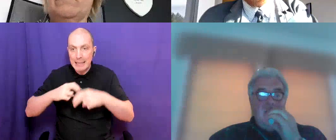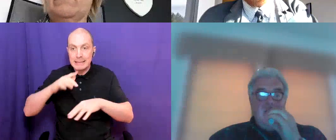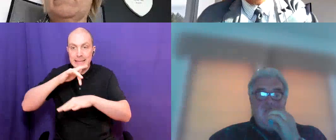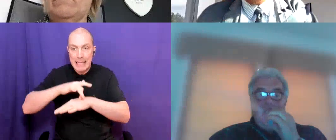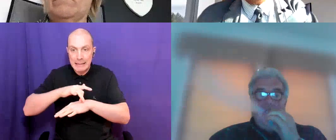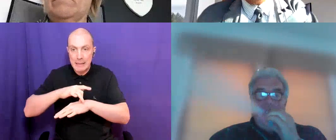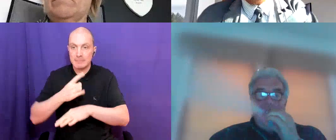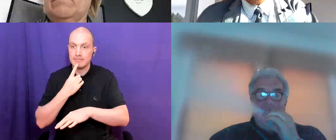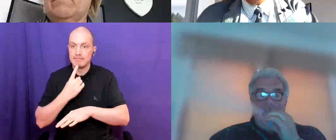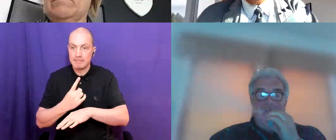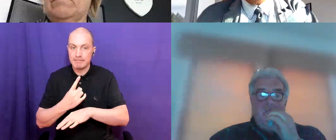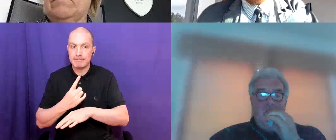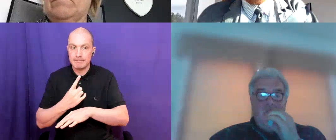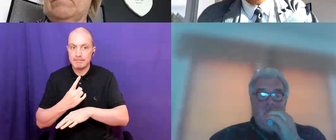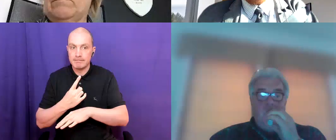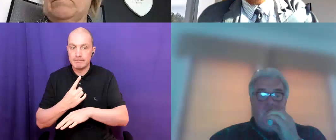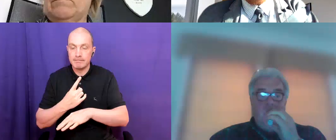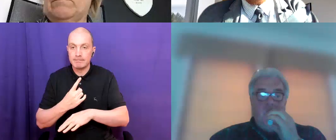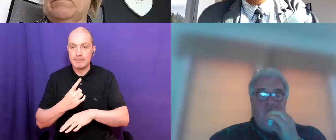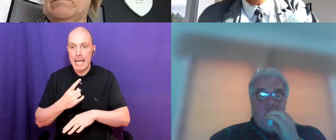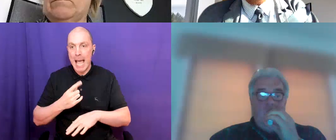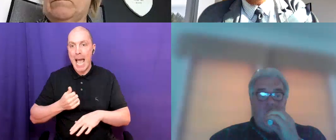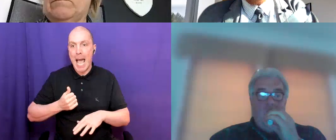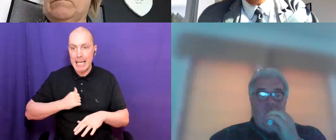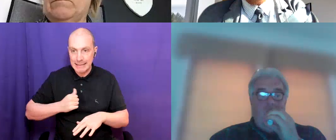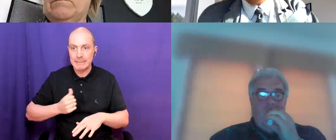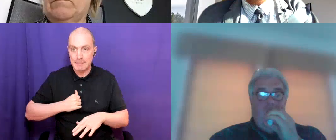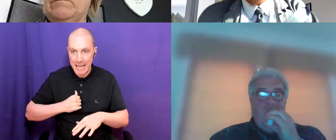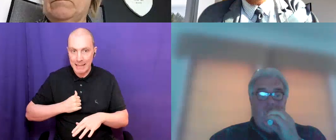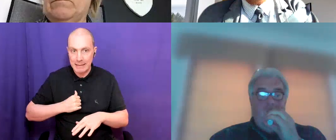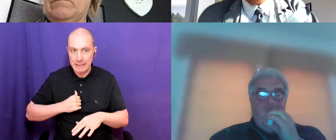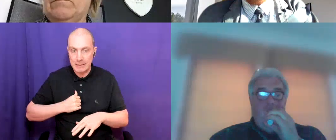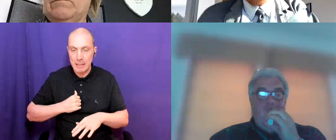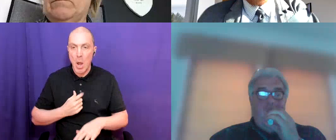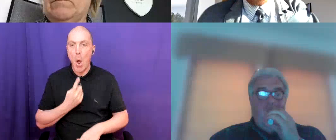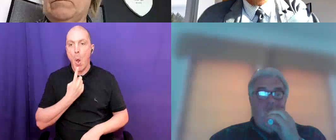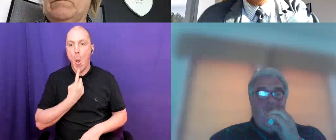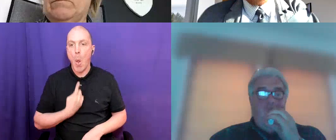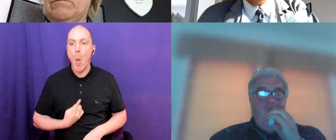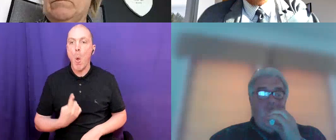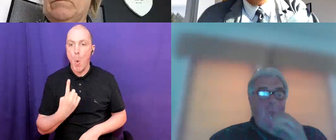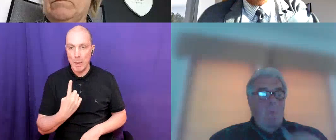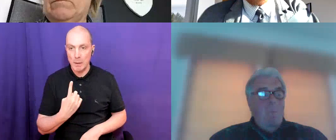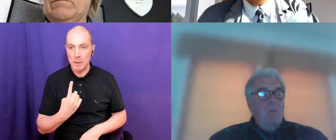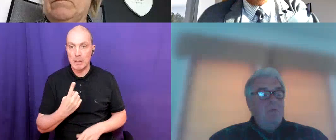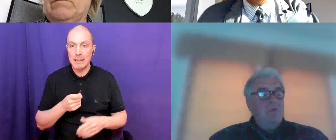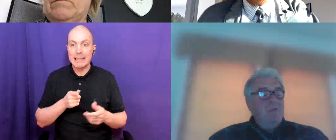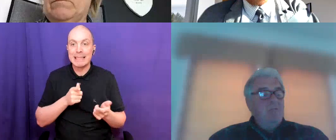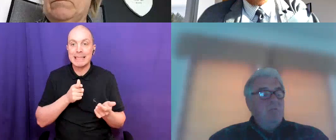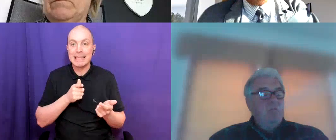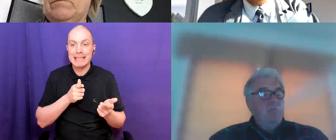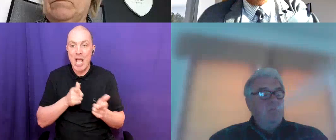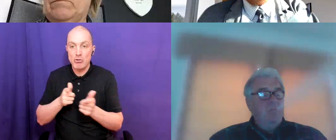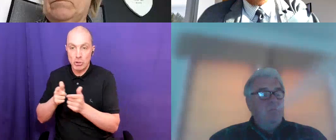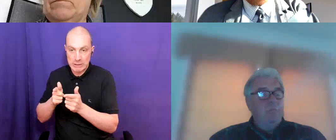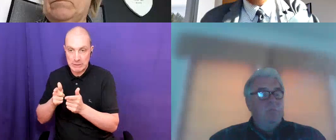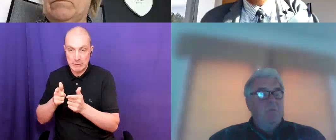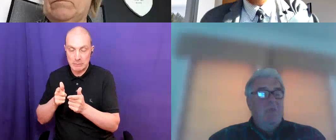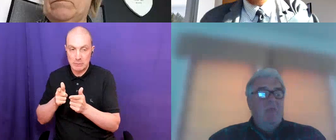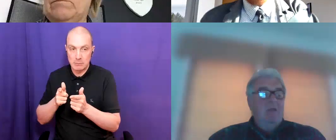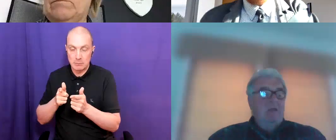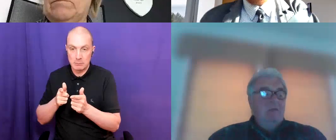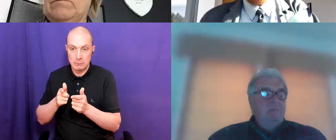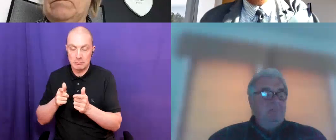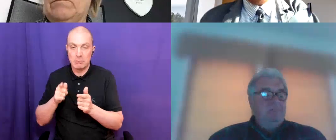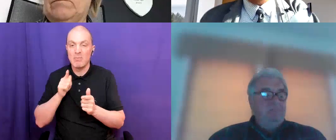conducted by self-initiated terrorists, or previously referred to as lone actors. But I must stress there is no current intelligence to suggest